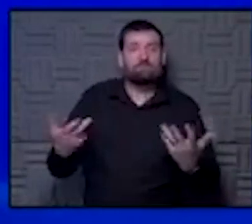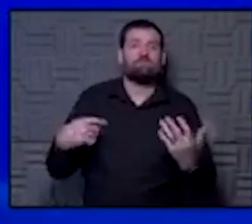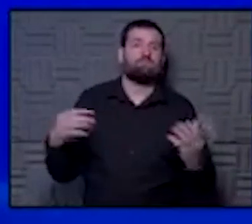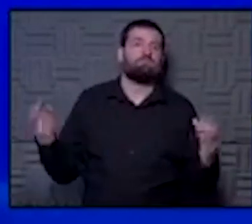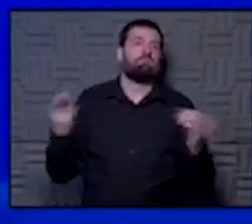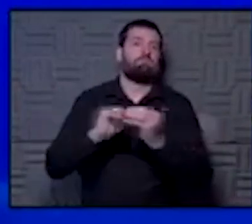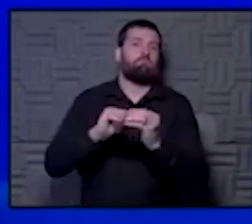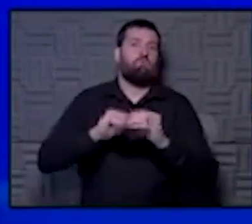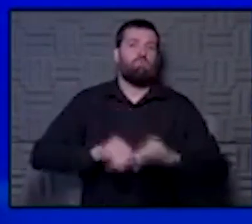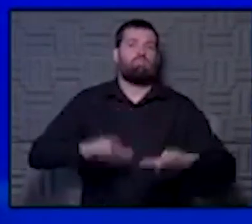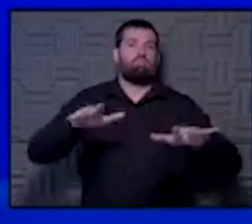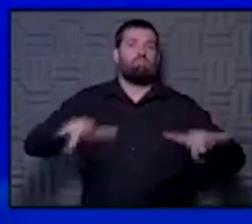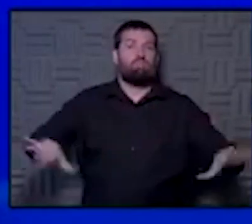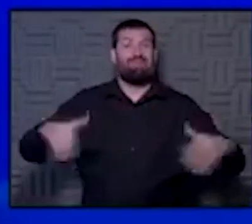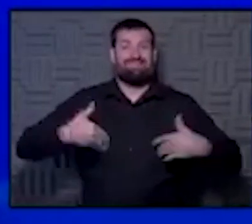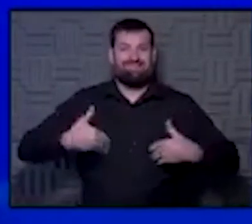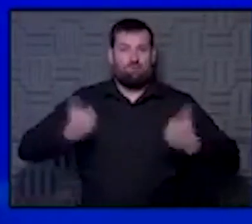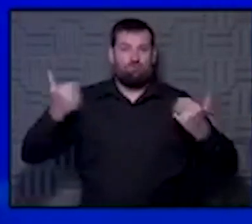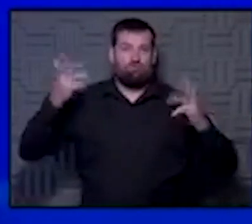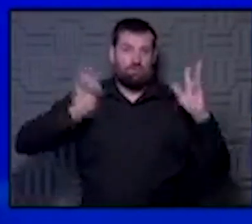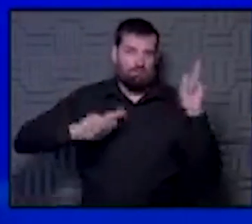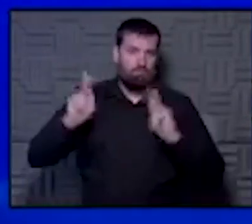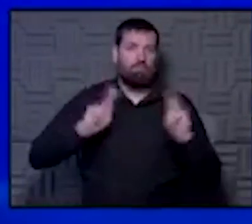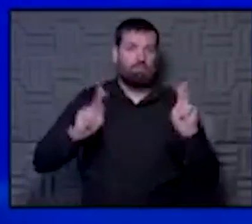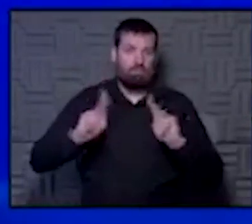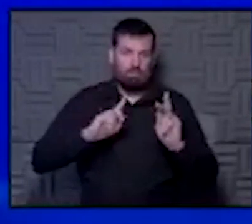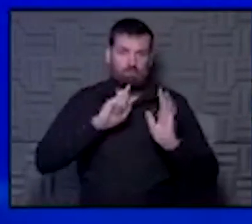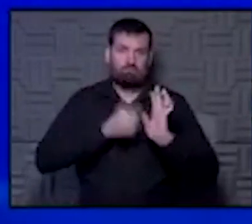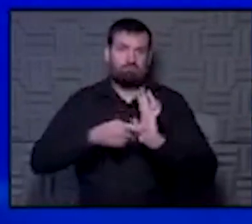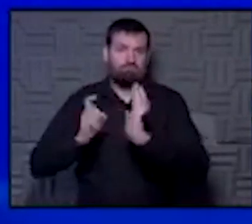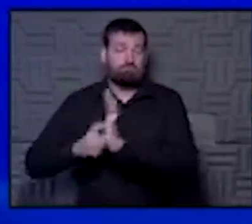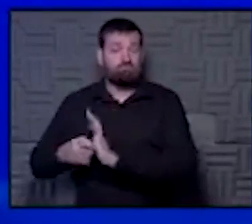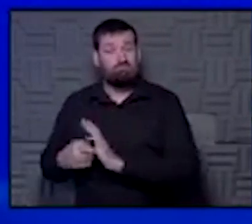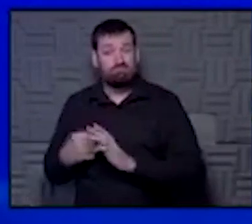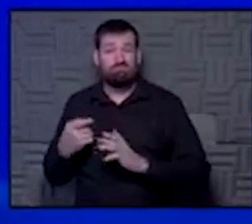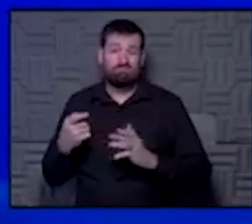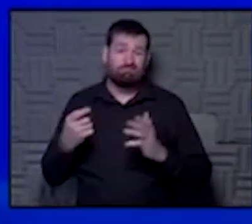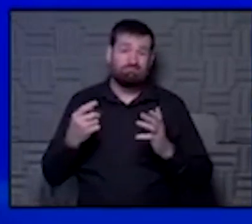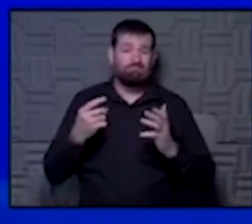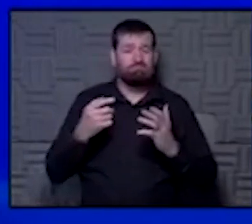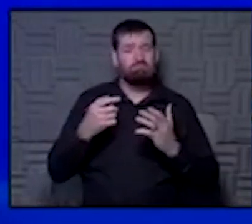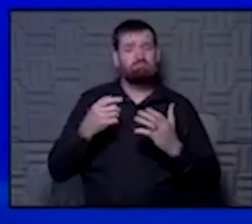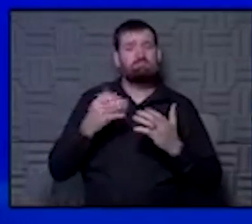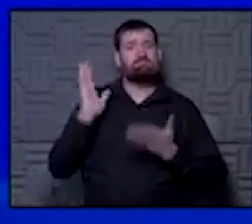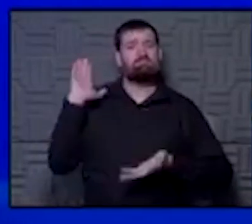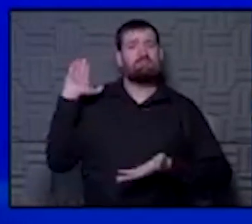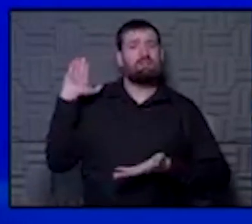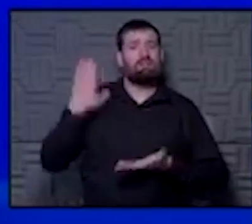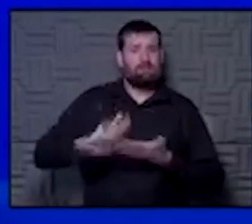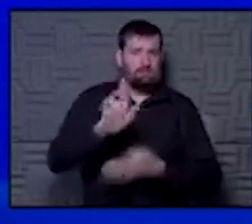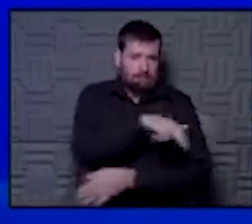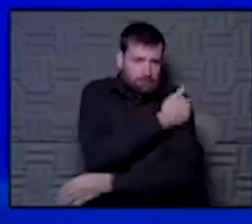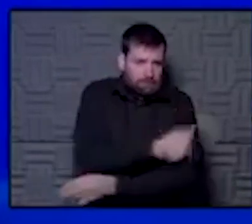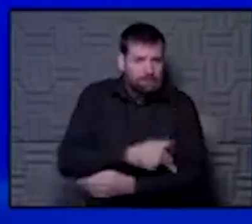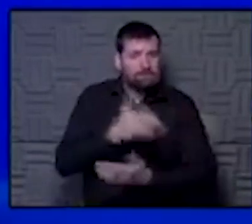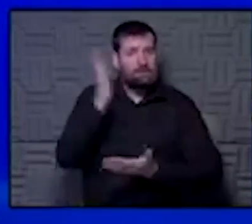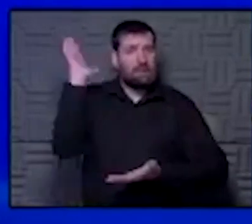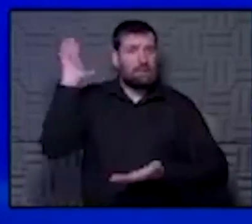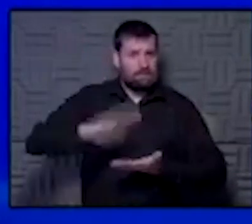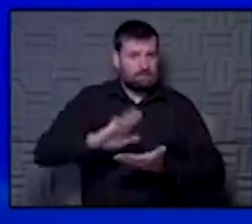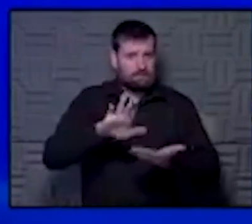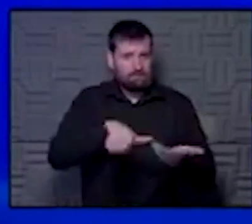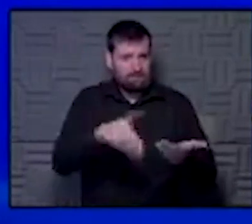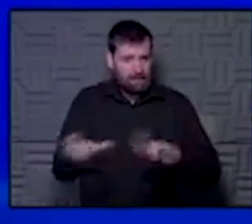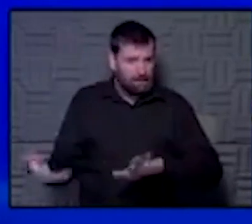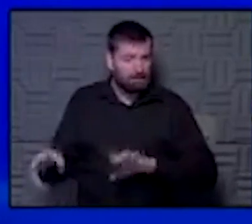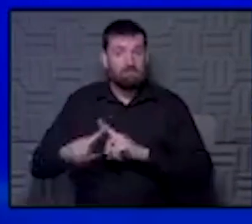disease. We're seeing it more in younger people, and so that's helped prevent some of the hospitalizations and some of the deaths. But those